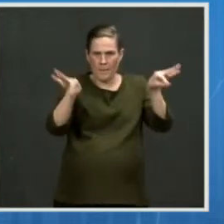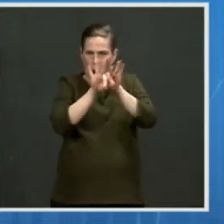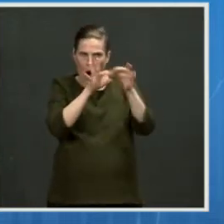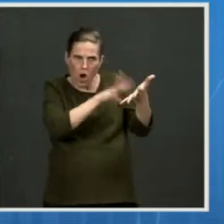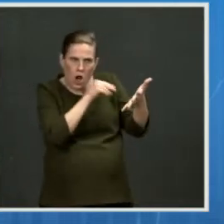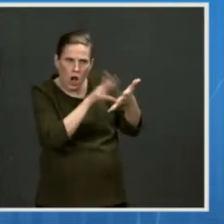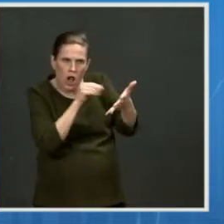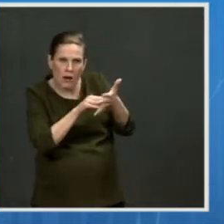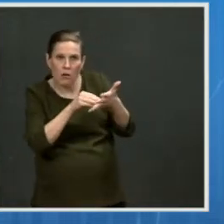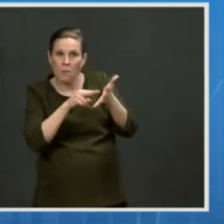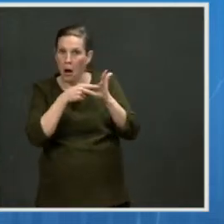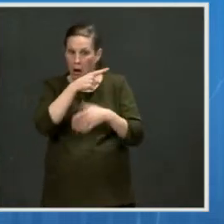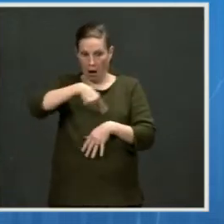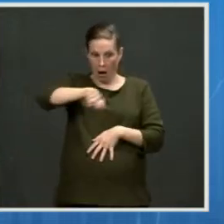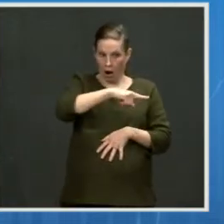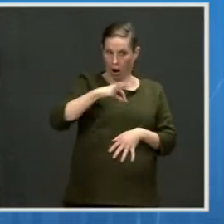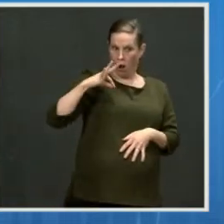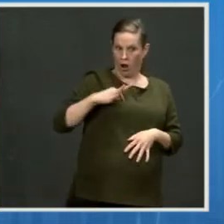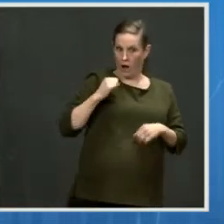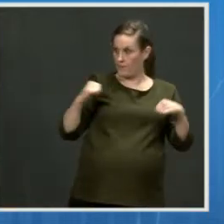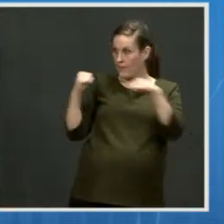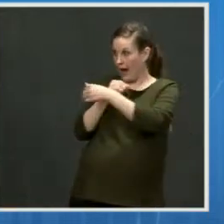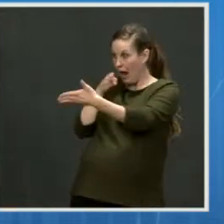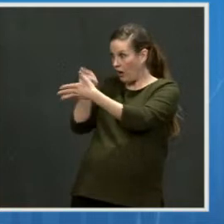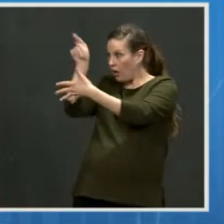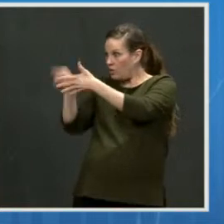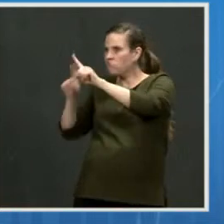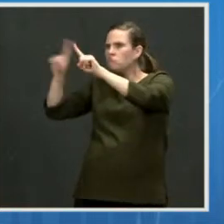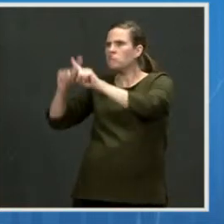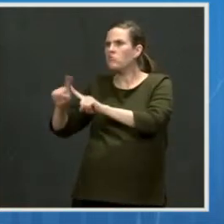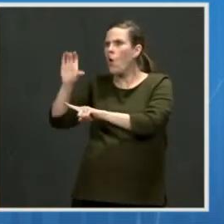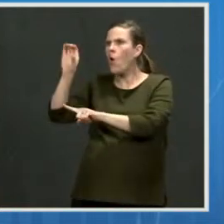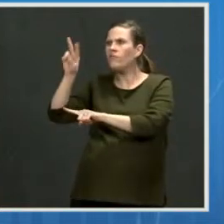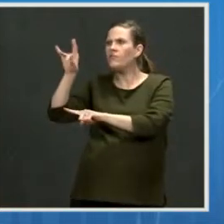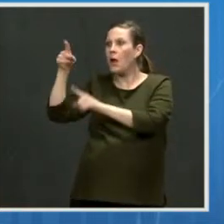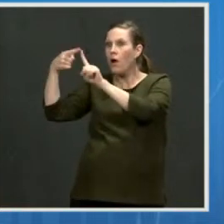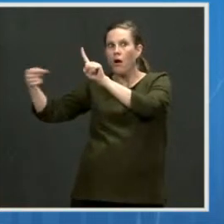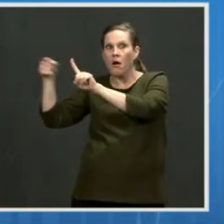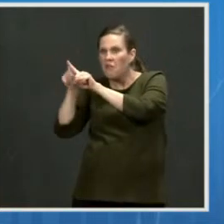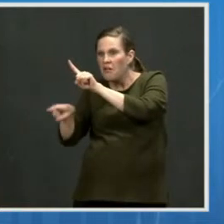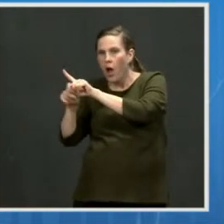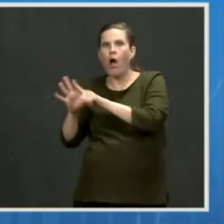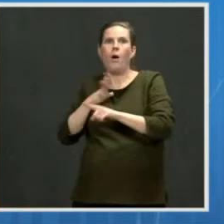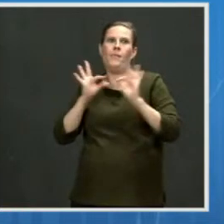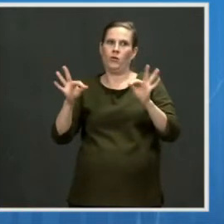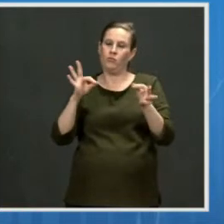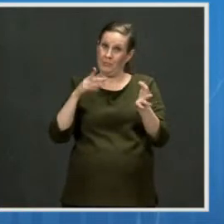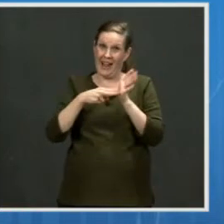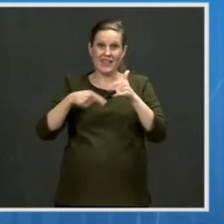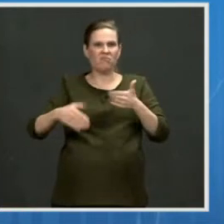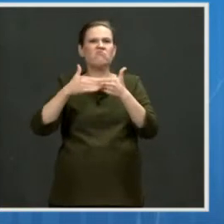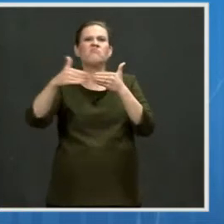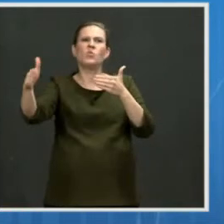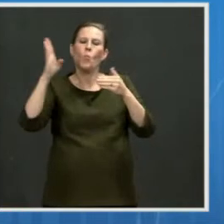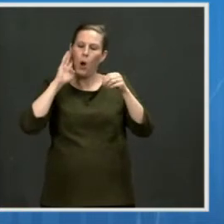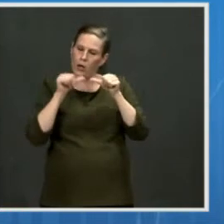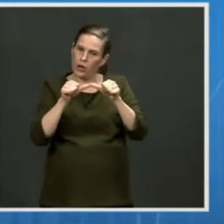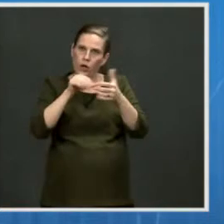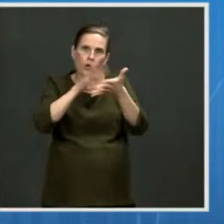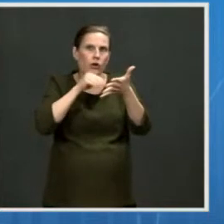they last for a long time. Next slide. This slide is in individuals who are actually